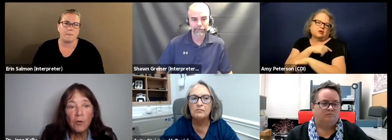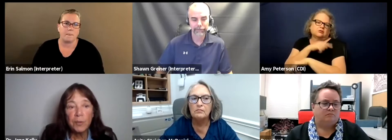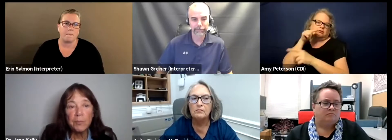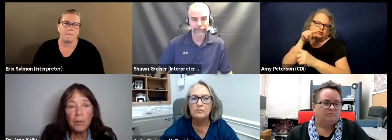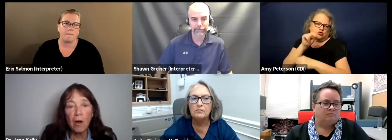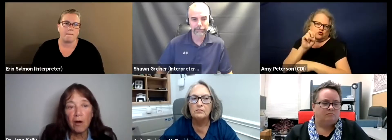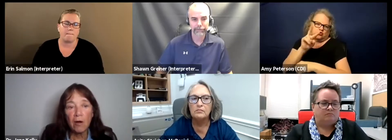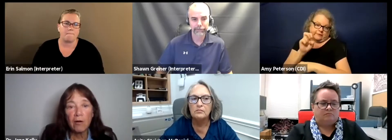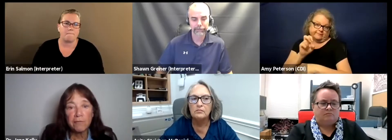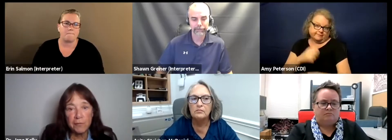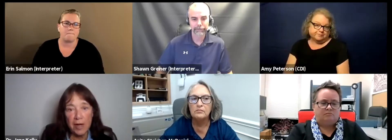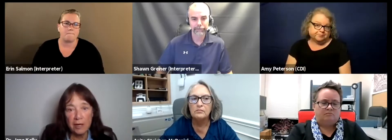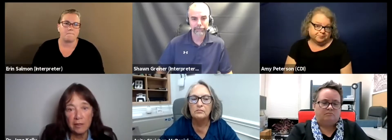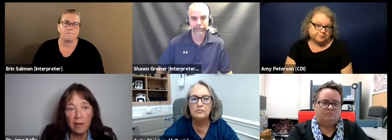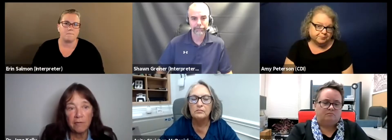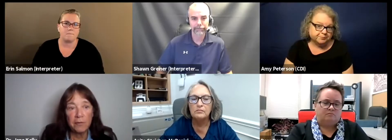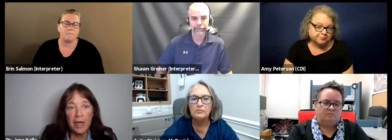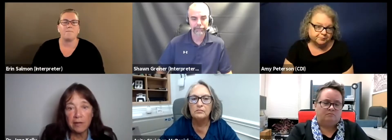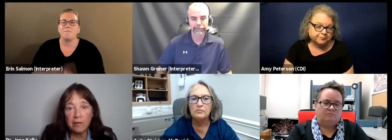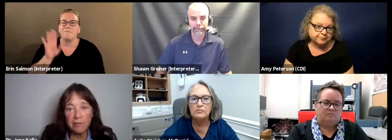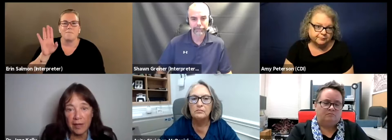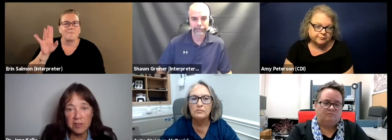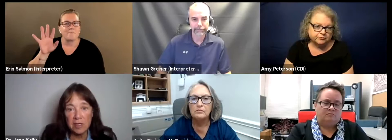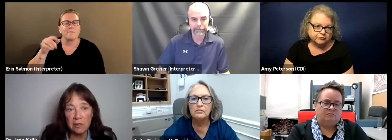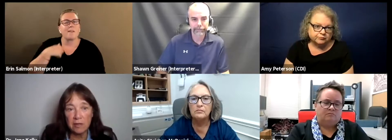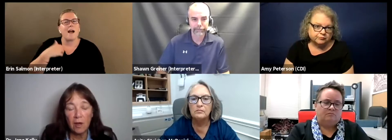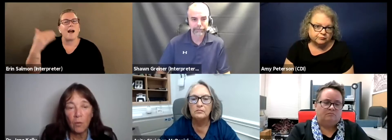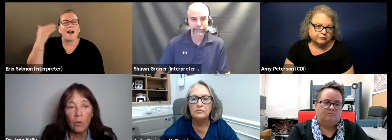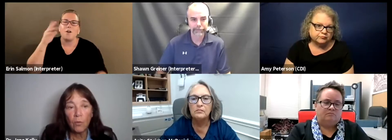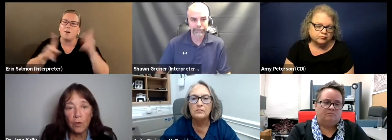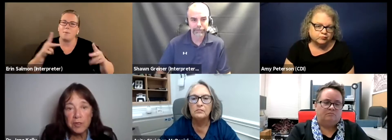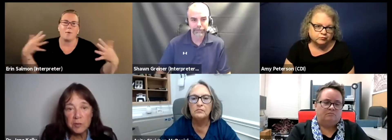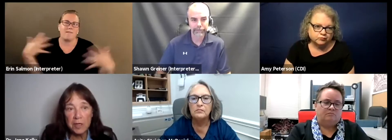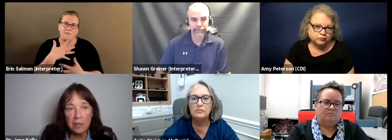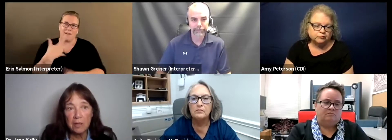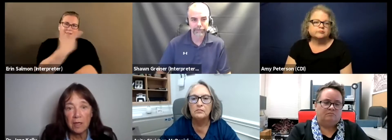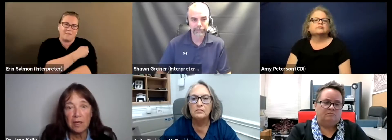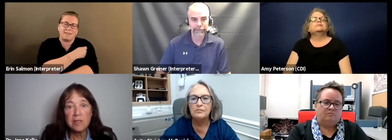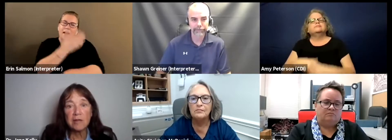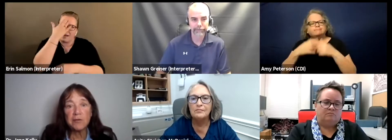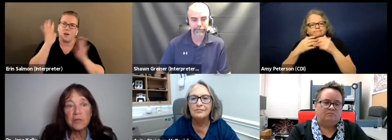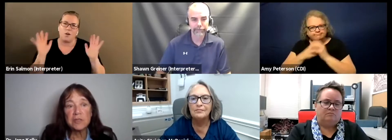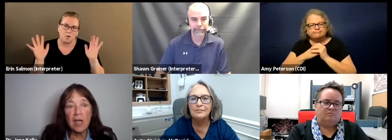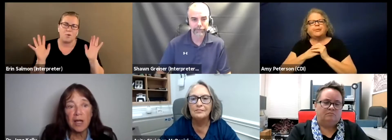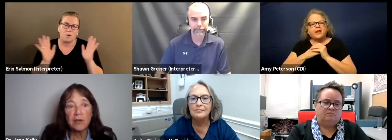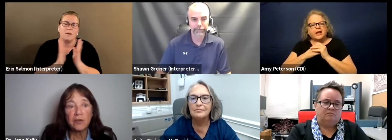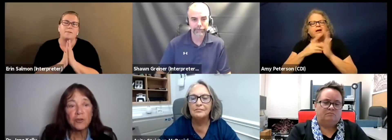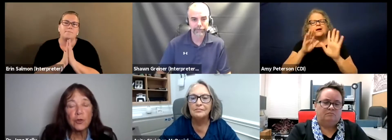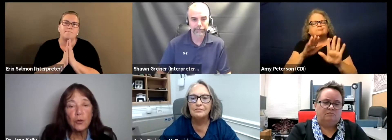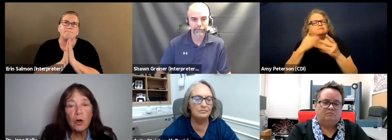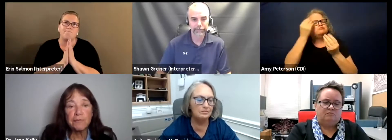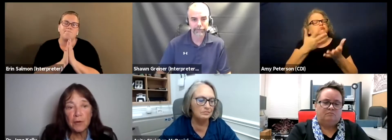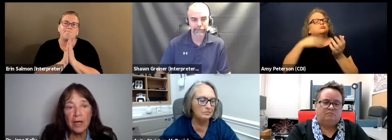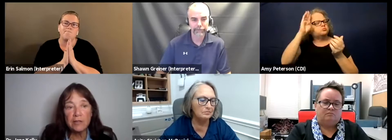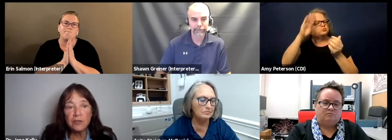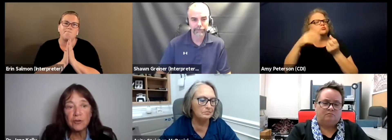I know people are afraid of getting the vaccine. What worries me is that if you decide you're